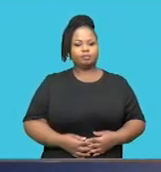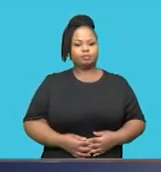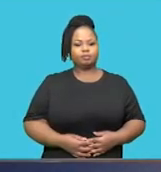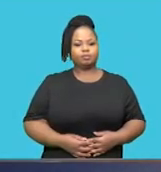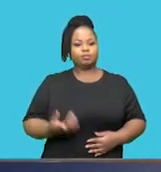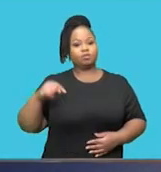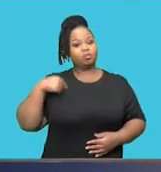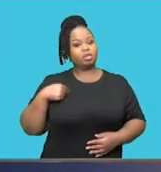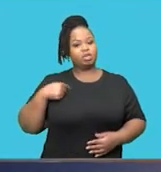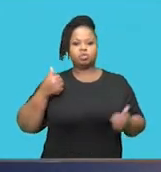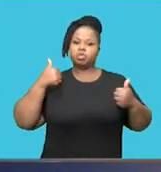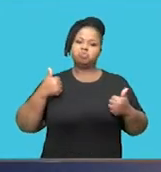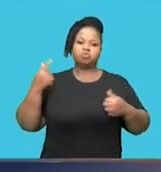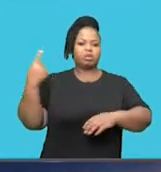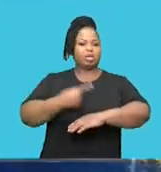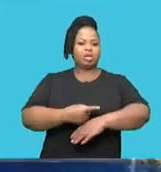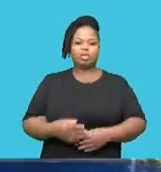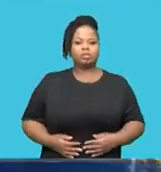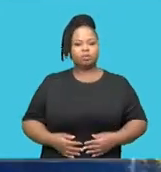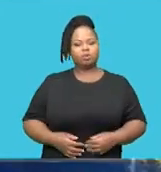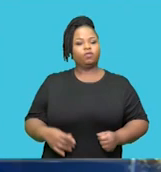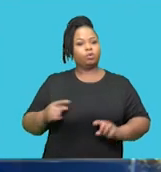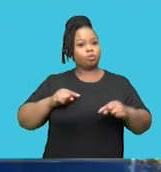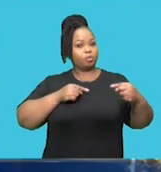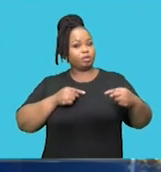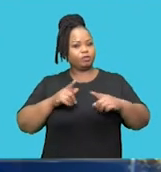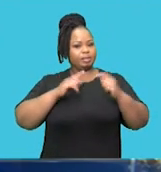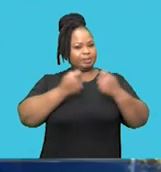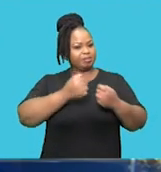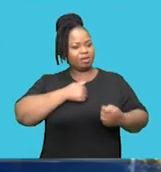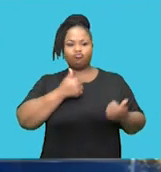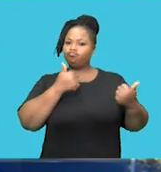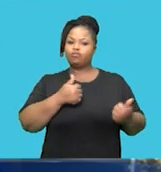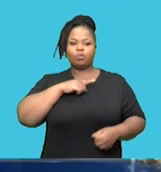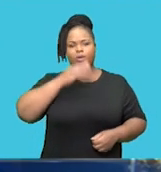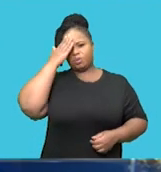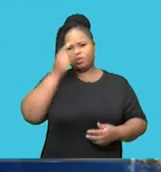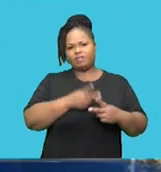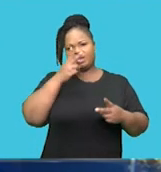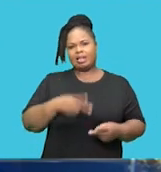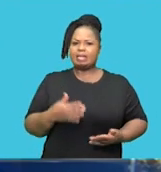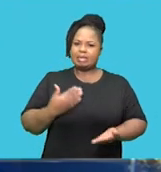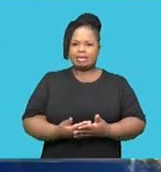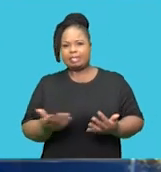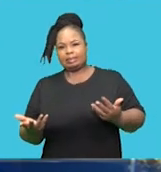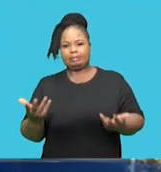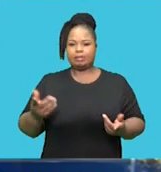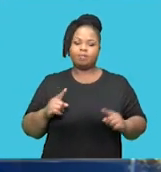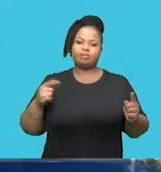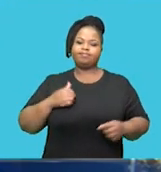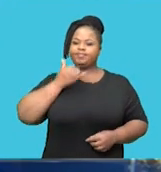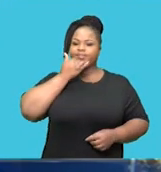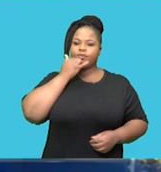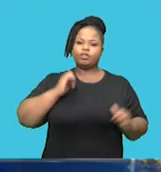For me, it was a very good game. Good opponents and my team also, they also played. As you know, it's the final, they'll have nerves there and there, but overall, I'm happy with